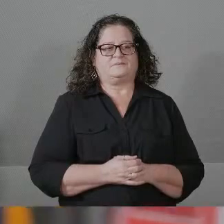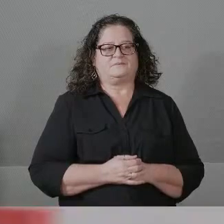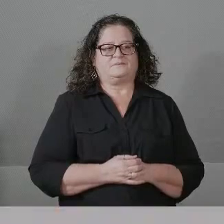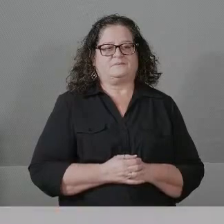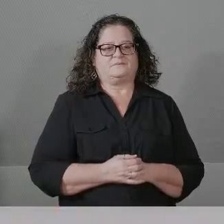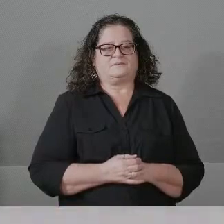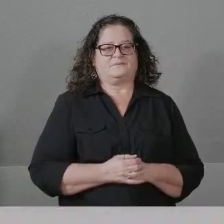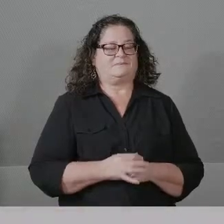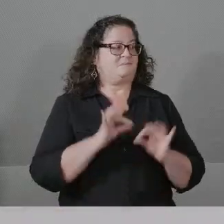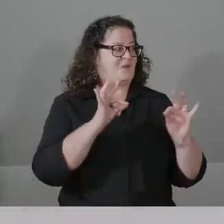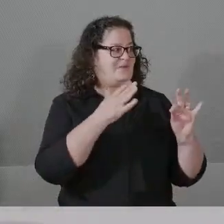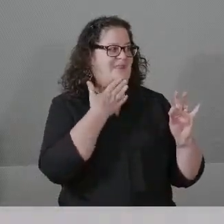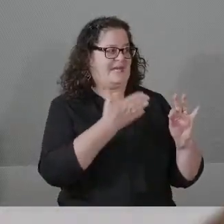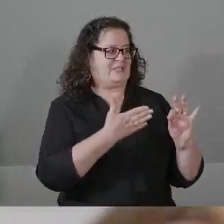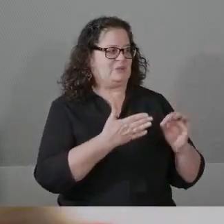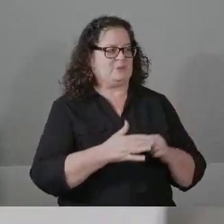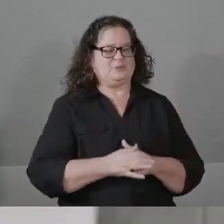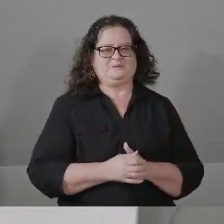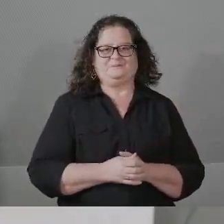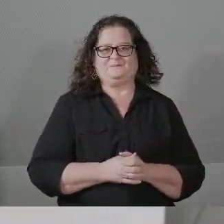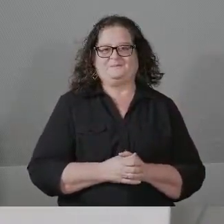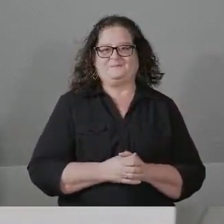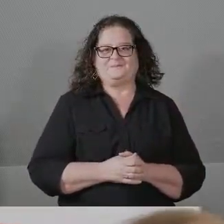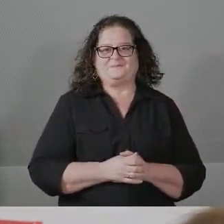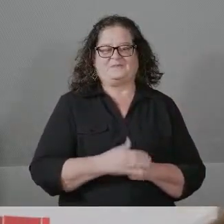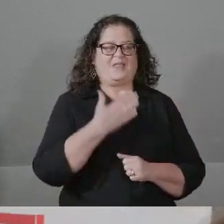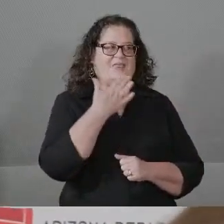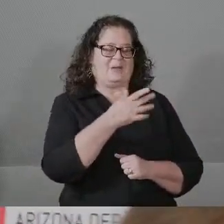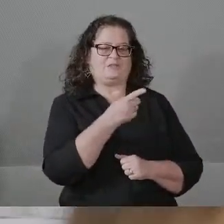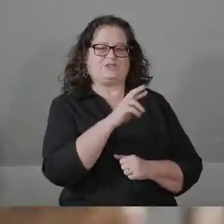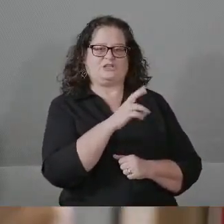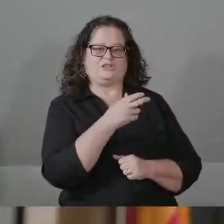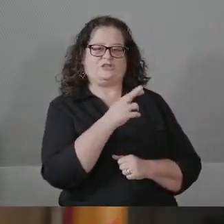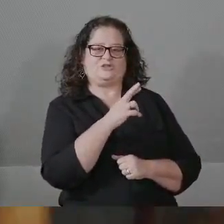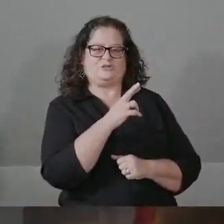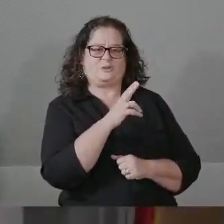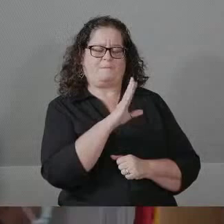Perfect, thank you. Thank you, Dr. Thank you. Baker. Yay.